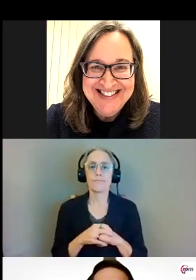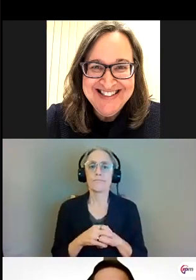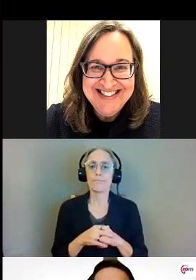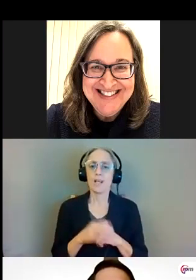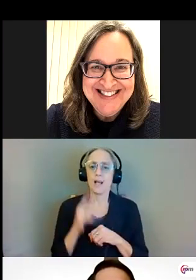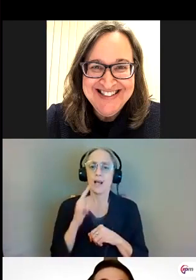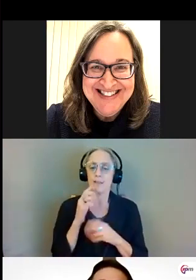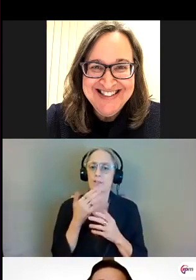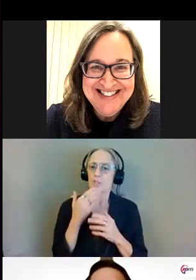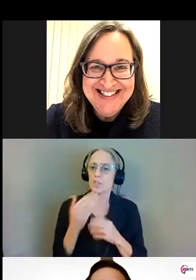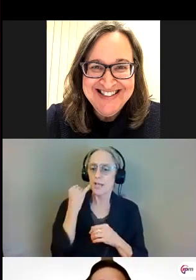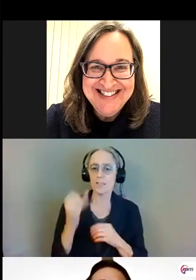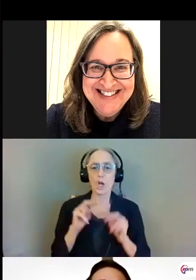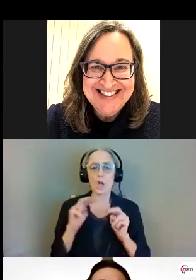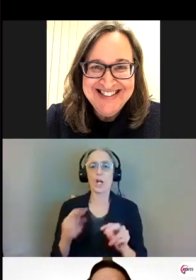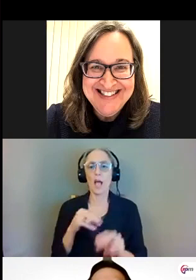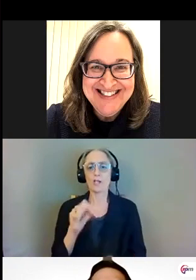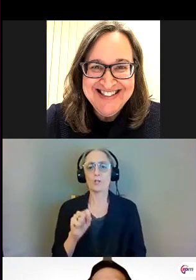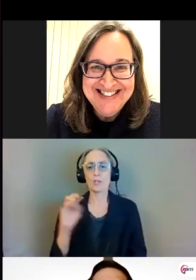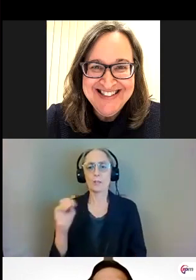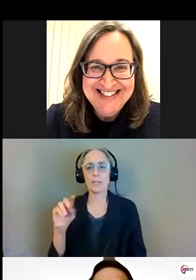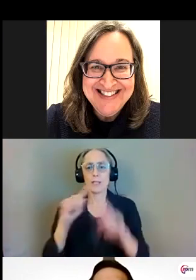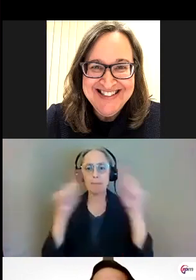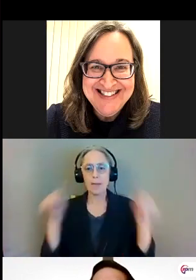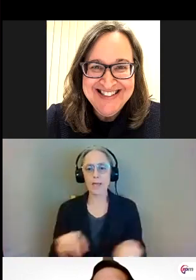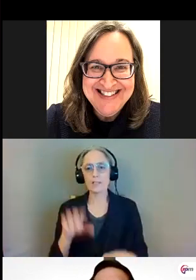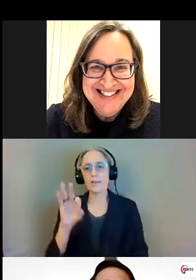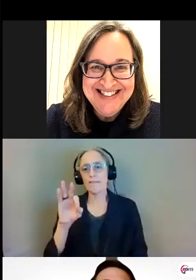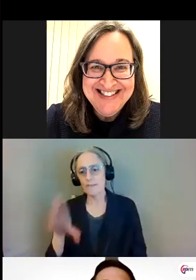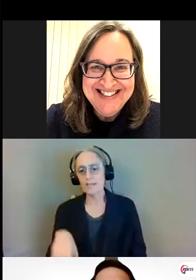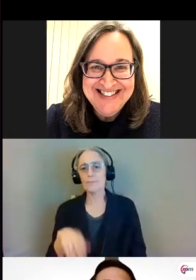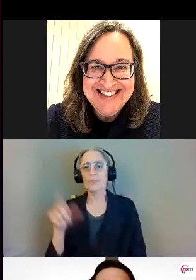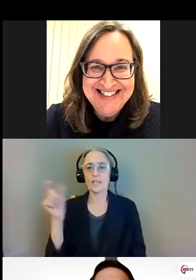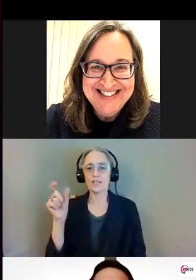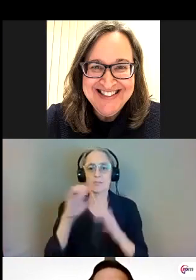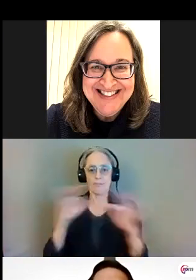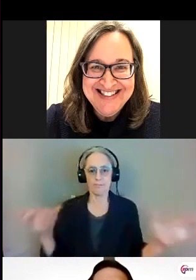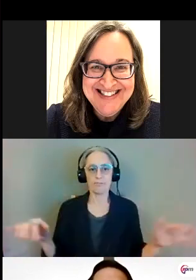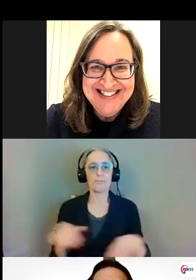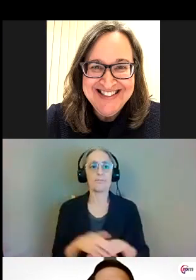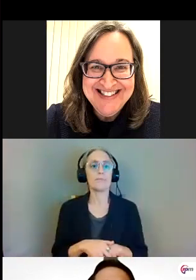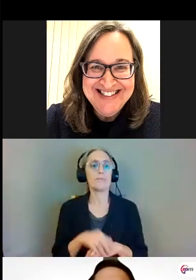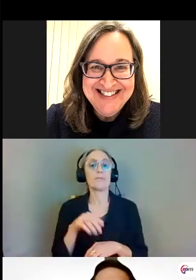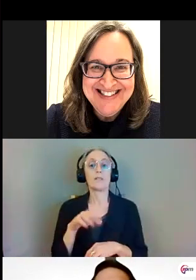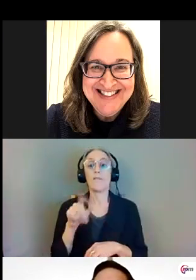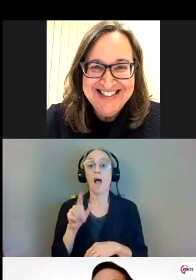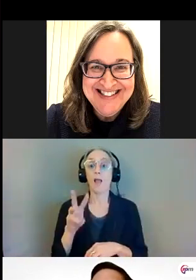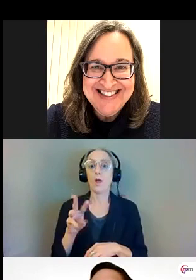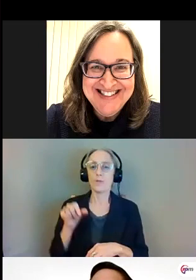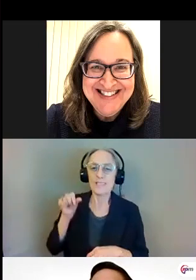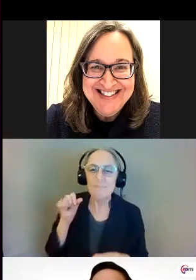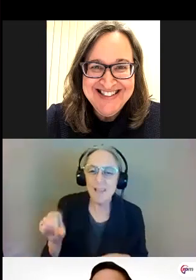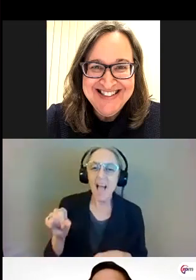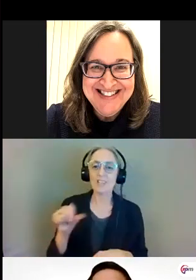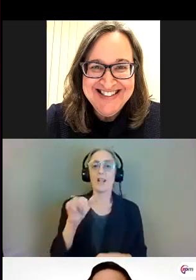to our social media pages. And when you're there, just smash that follow button, smash the like button,